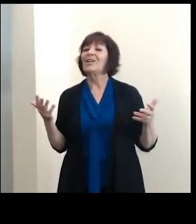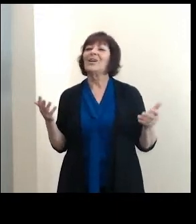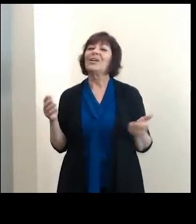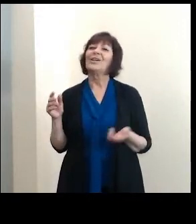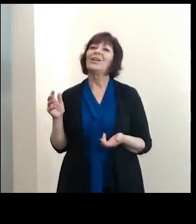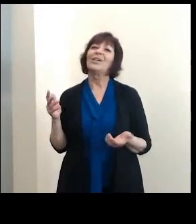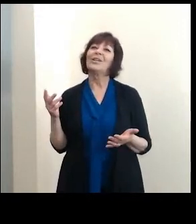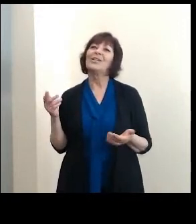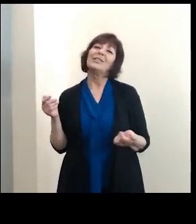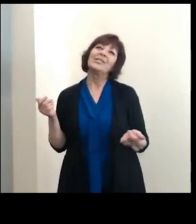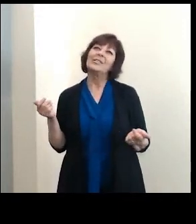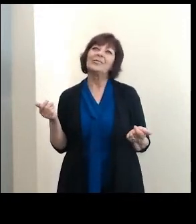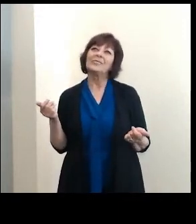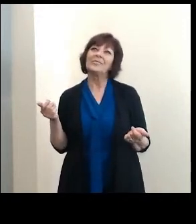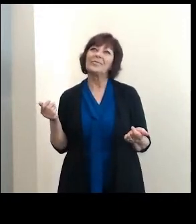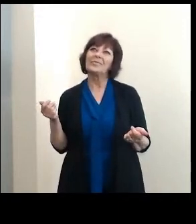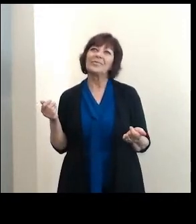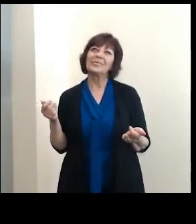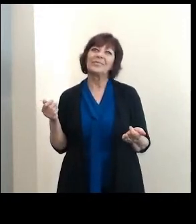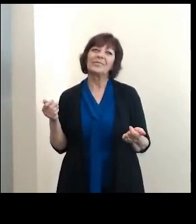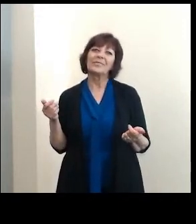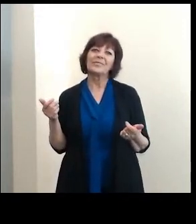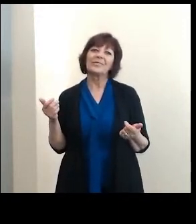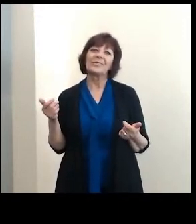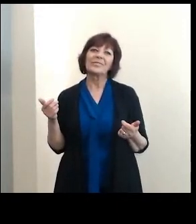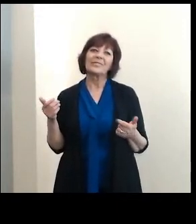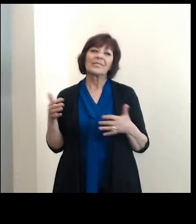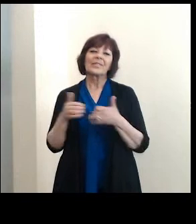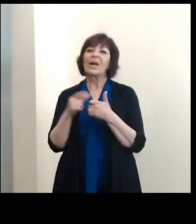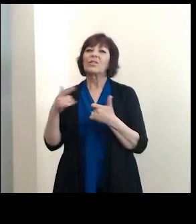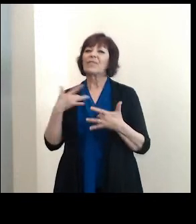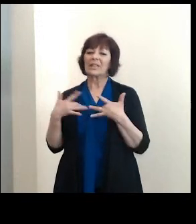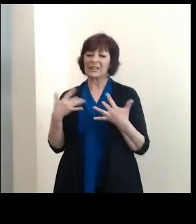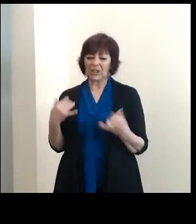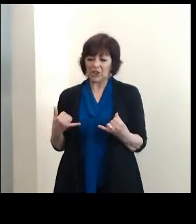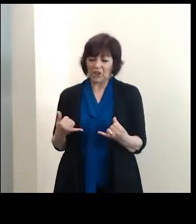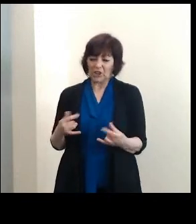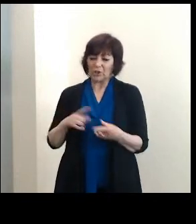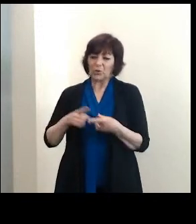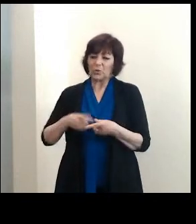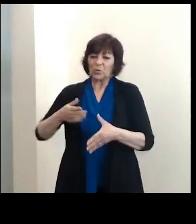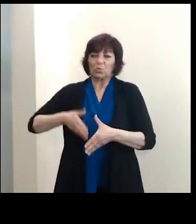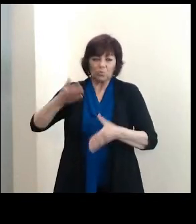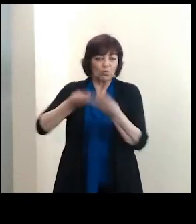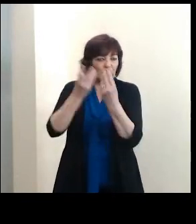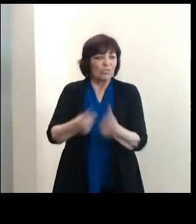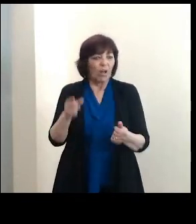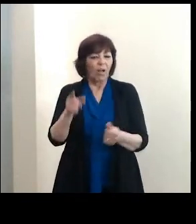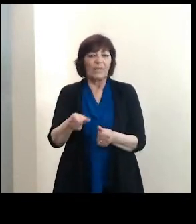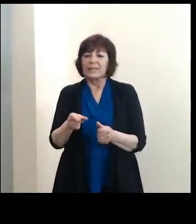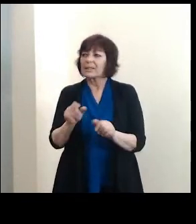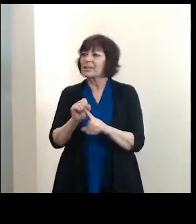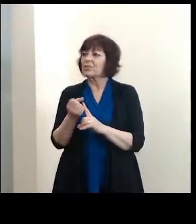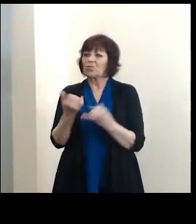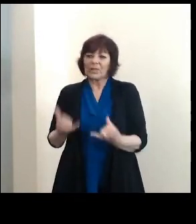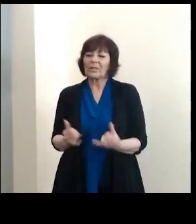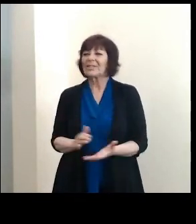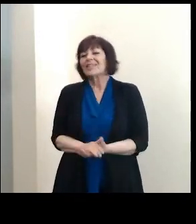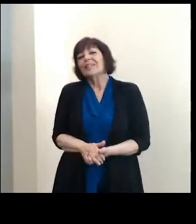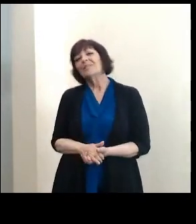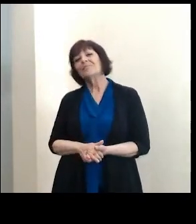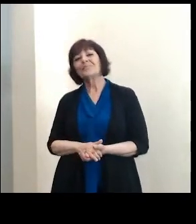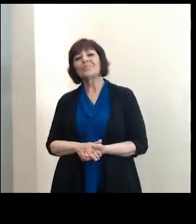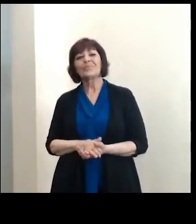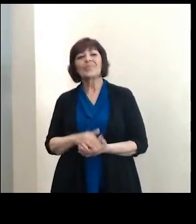urgency, I guess, to kind of get things going and get to some resolution as part of this process is concerned right now? I mean, the